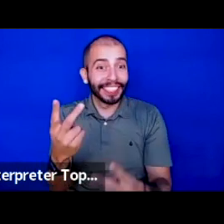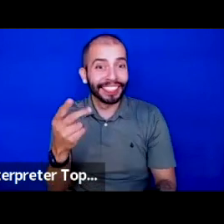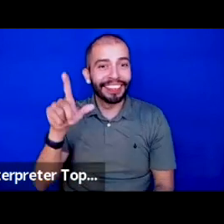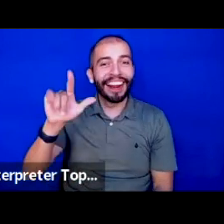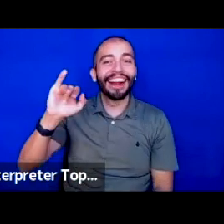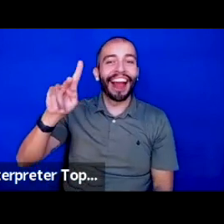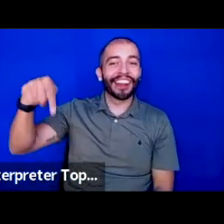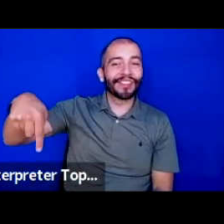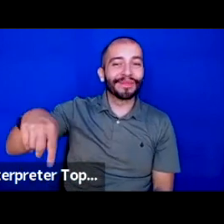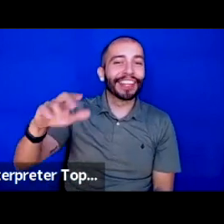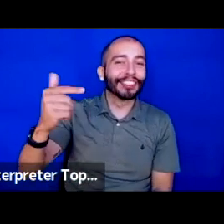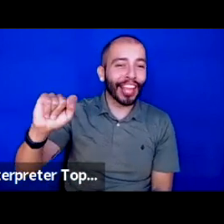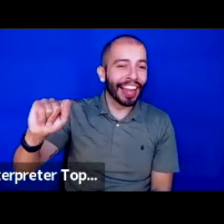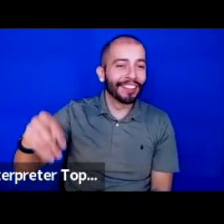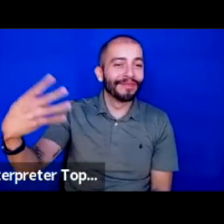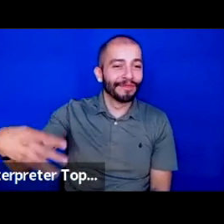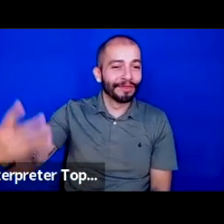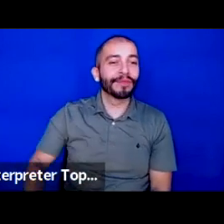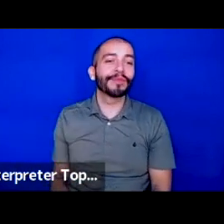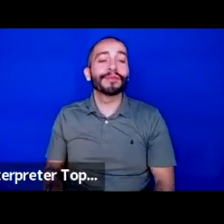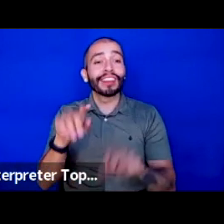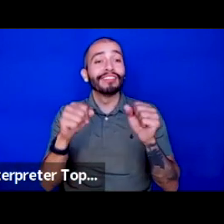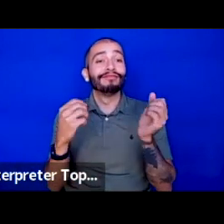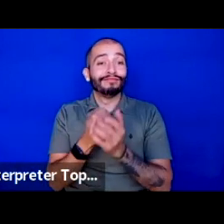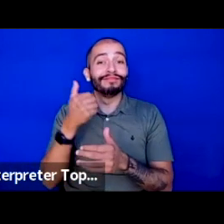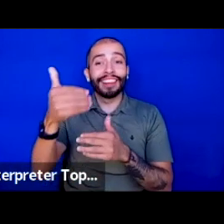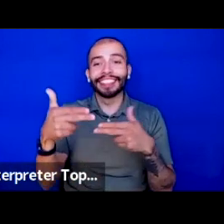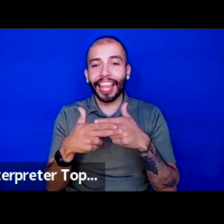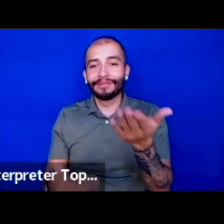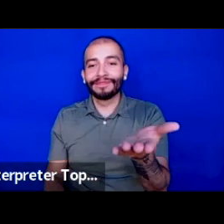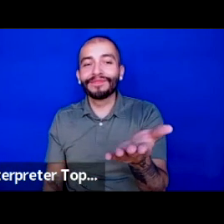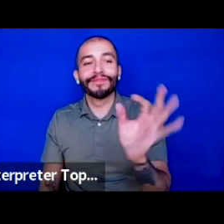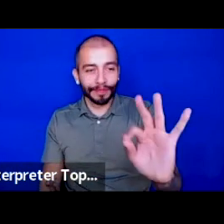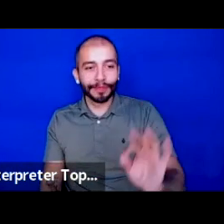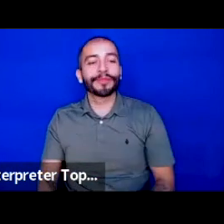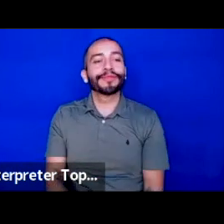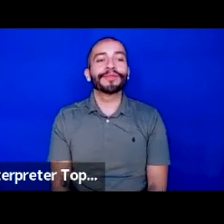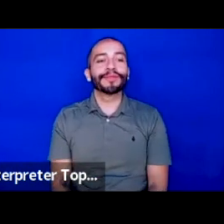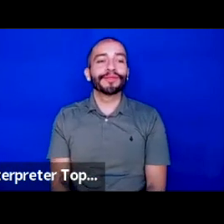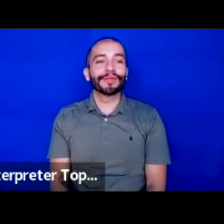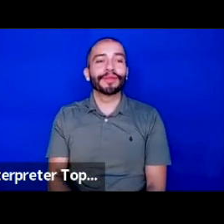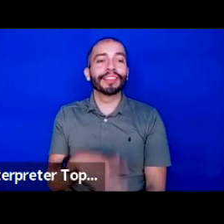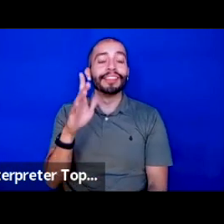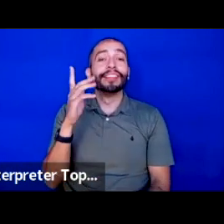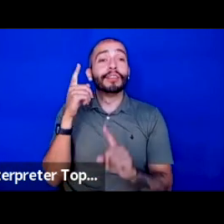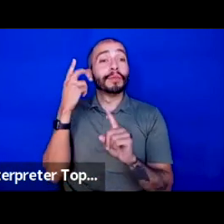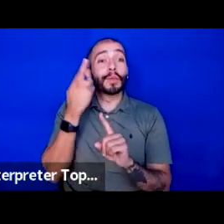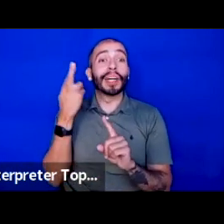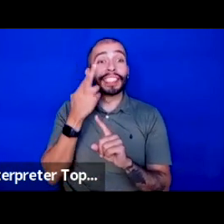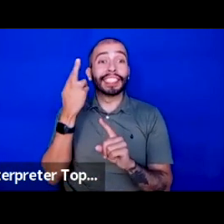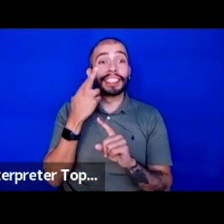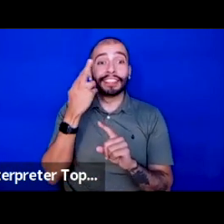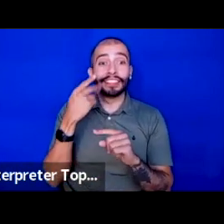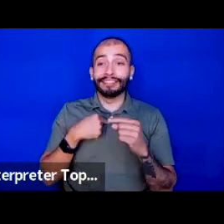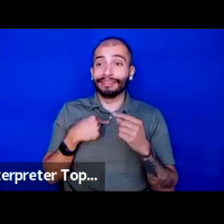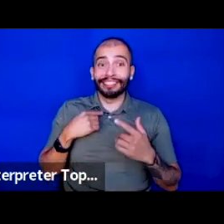can go to the next slide, Frankie, is a lot of the threads from tonight's conversation are going to continue